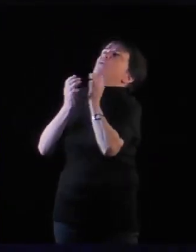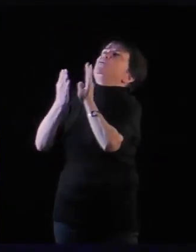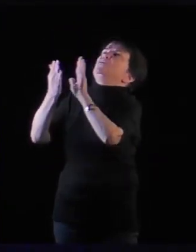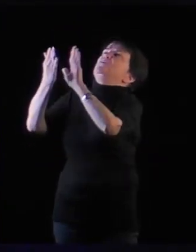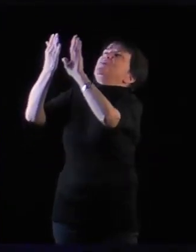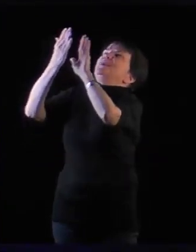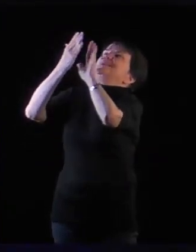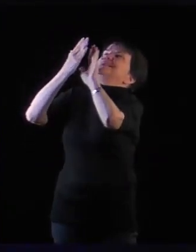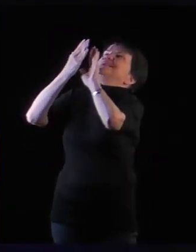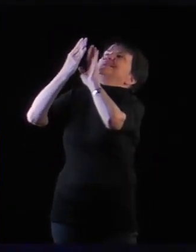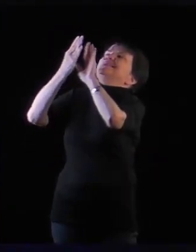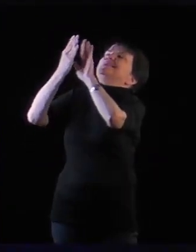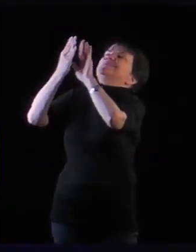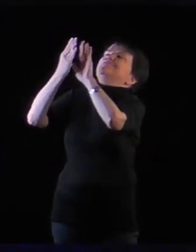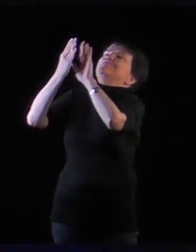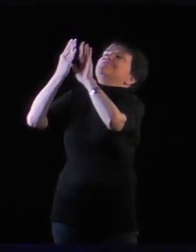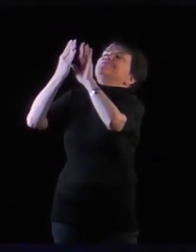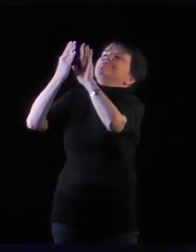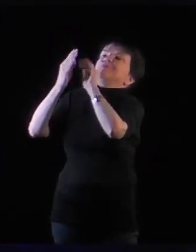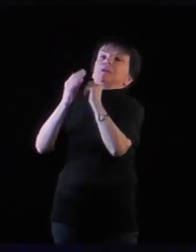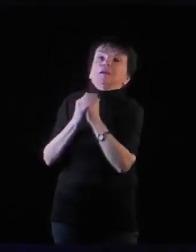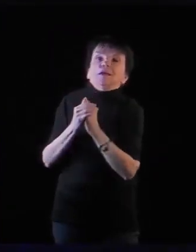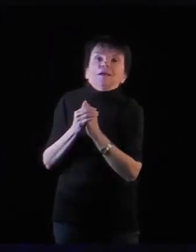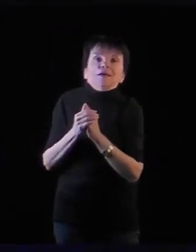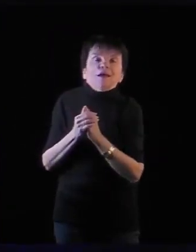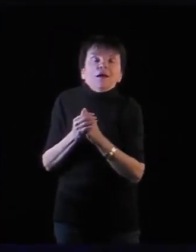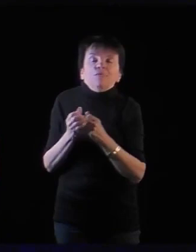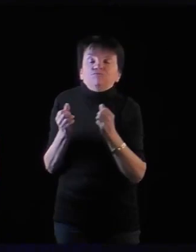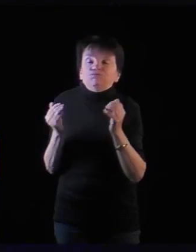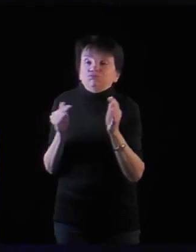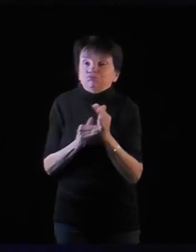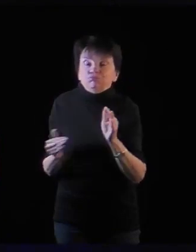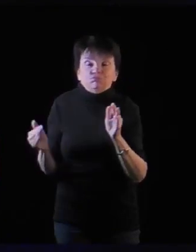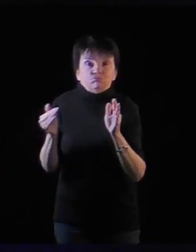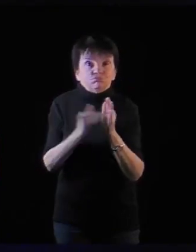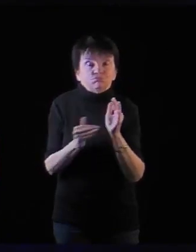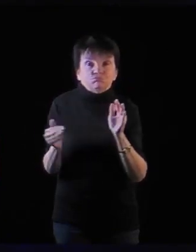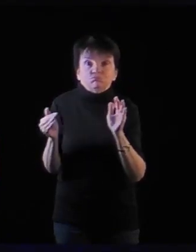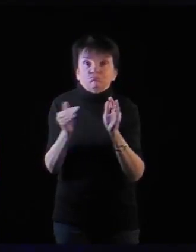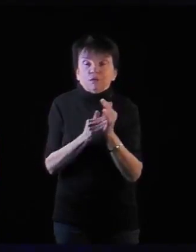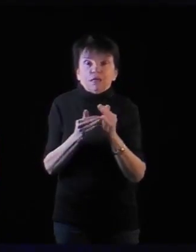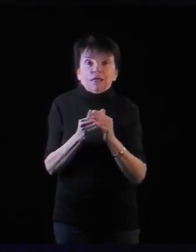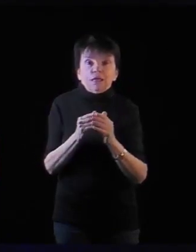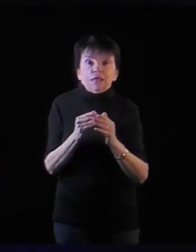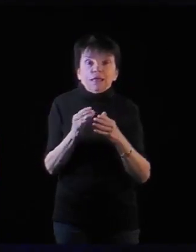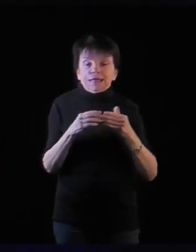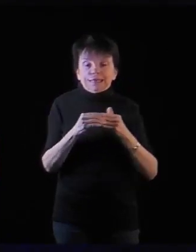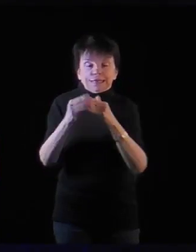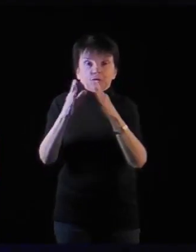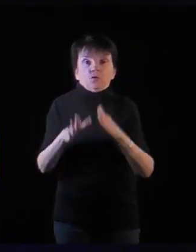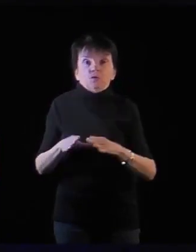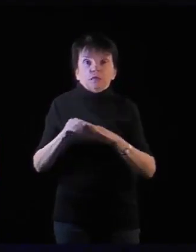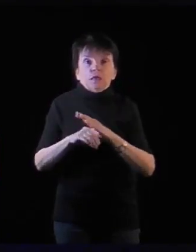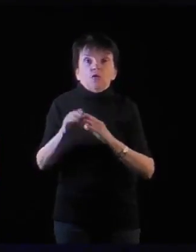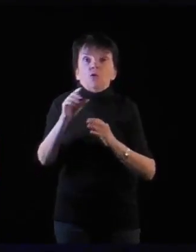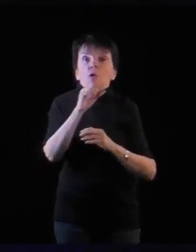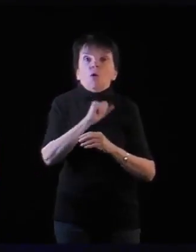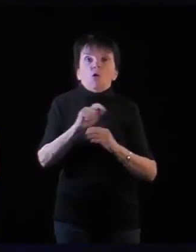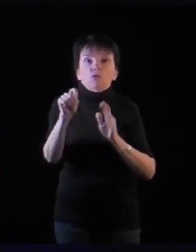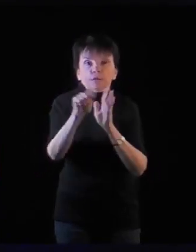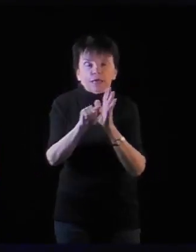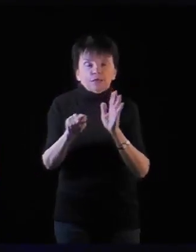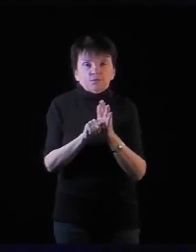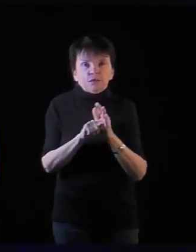presence. I can't tell you how many times in the Old Testament the leaders that are